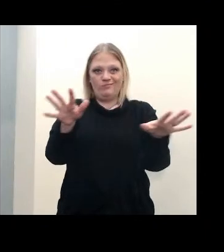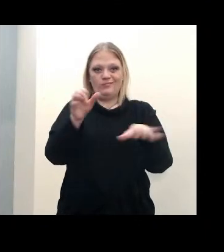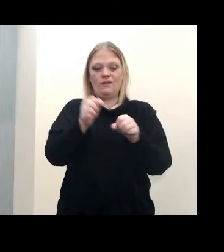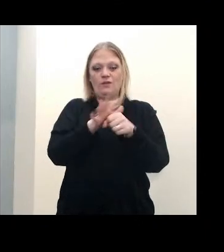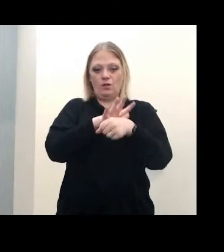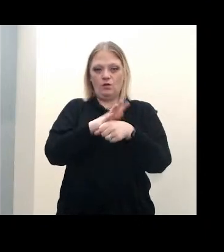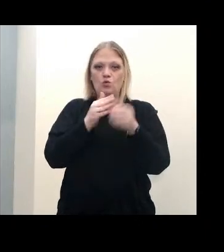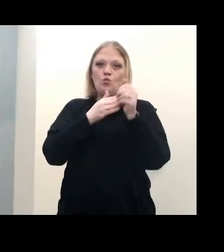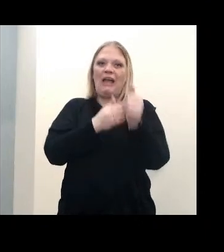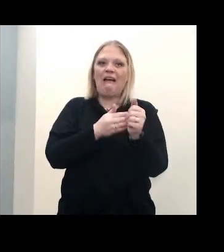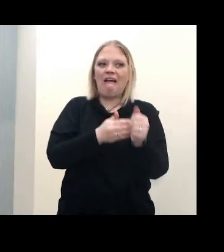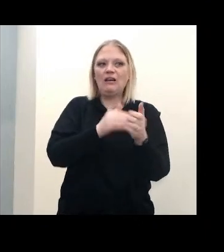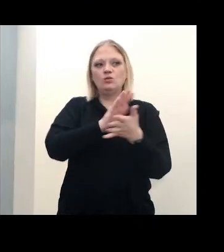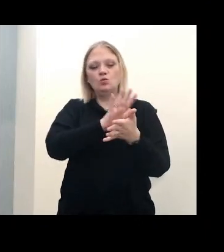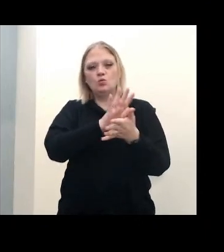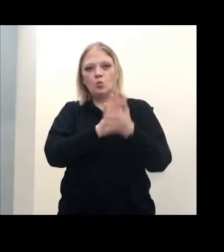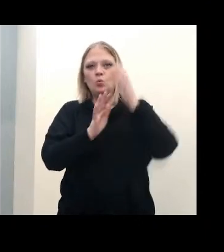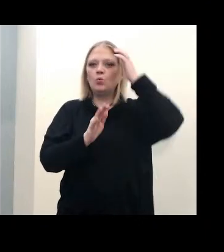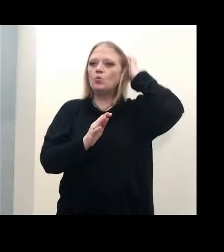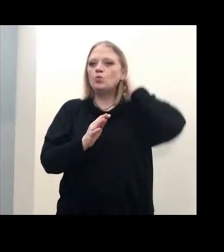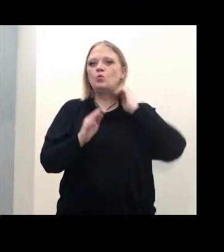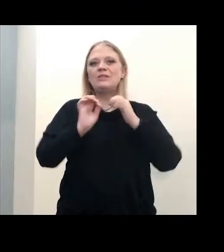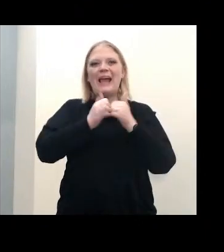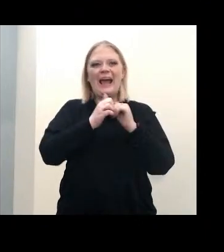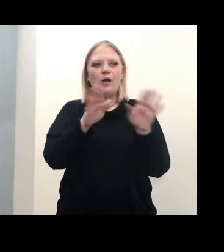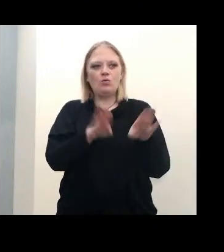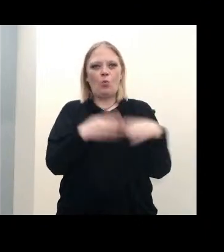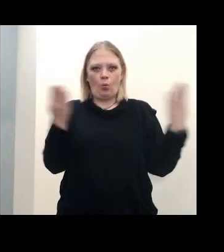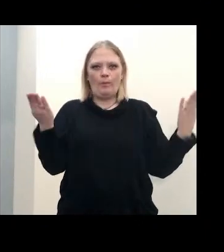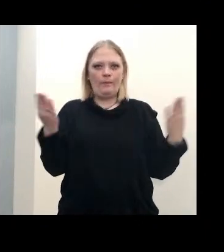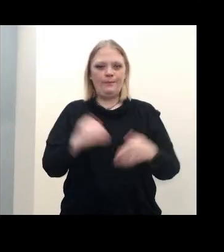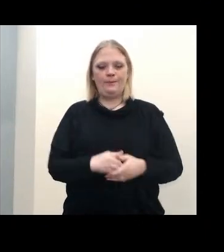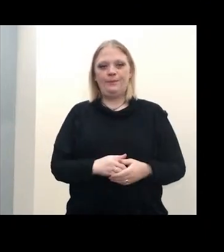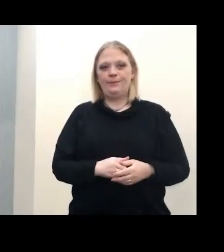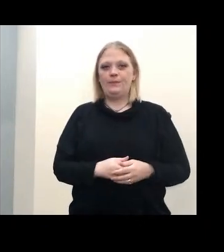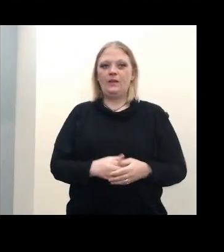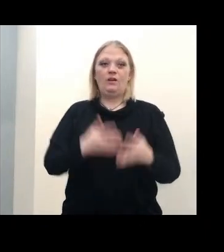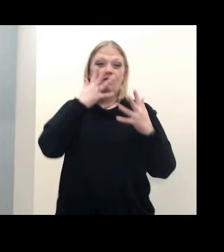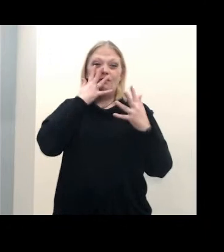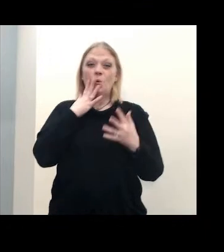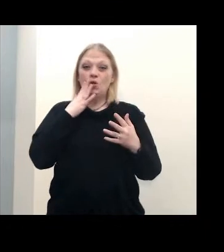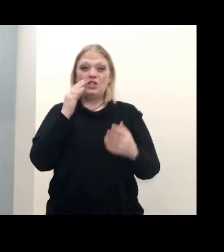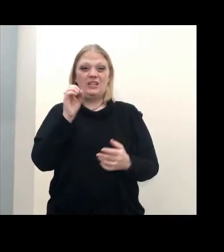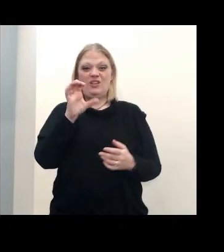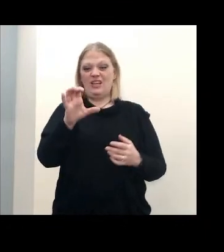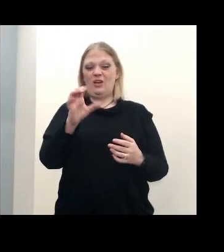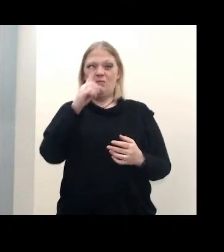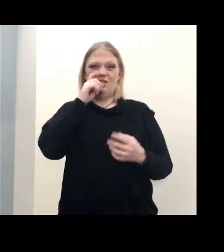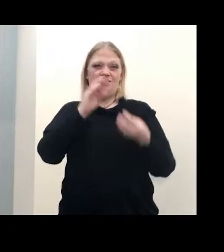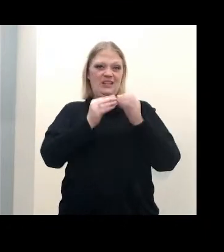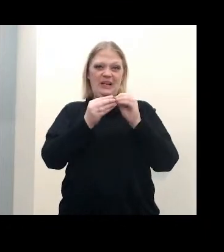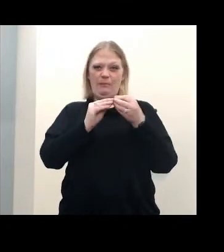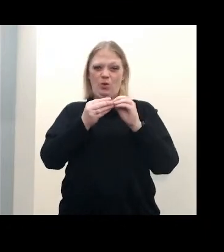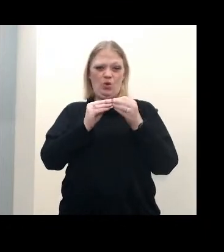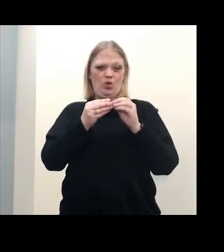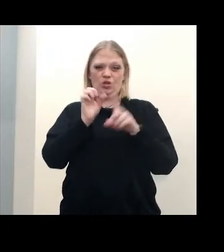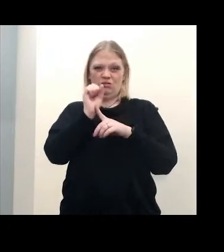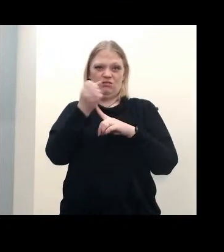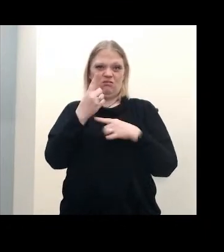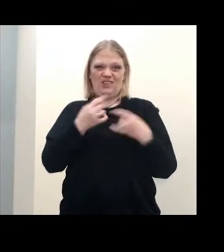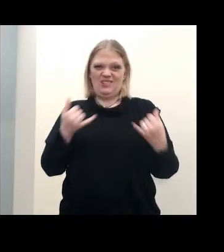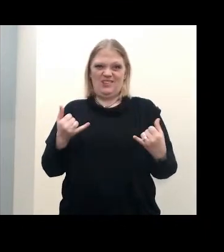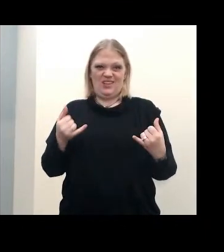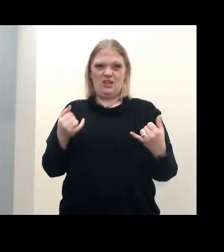guide schools about how they should open up. So unfortunately, Erie County, with our numbers right now, we are in